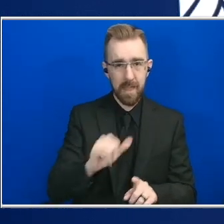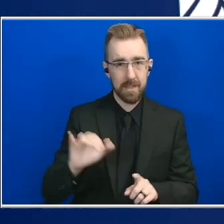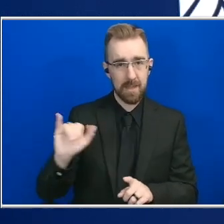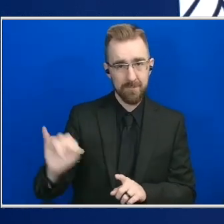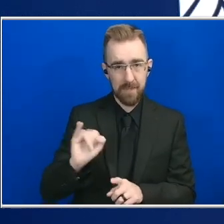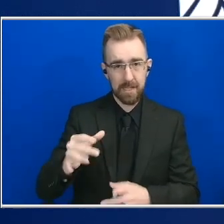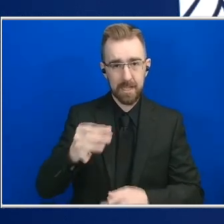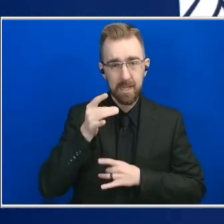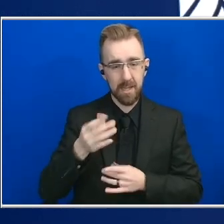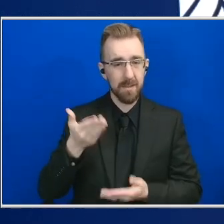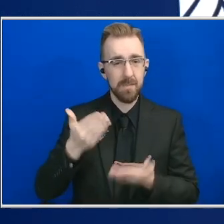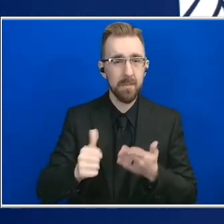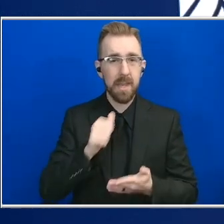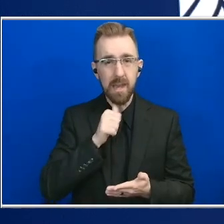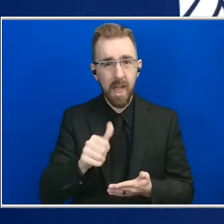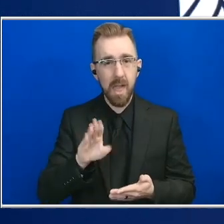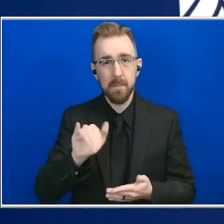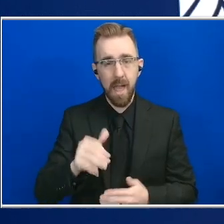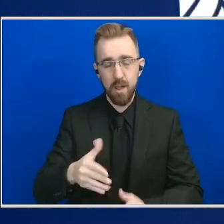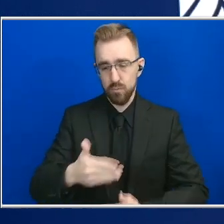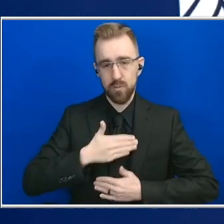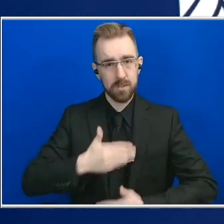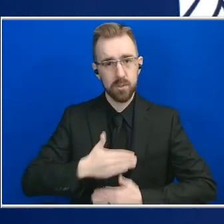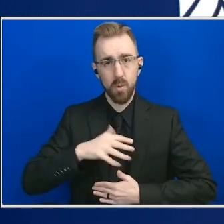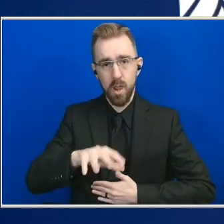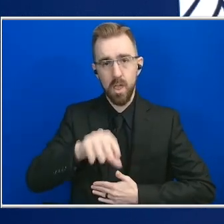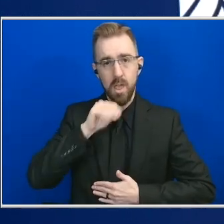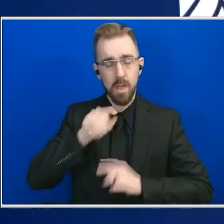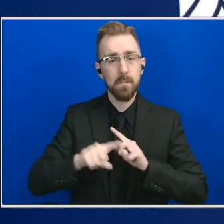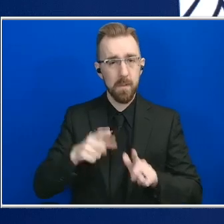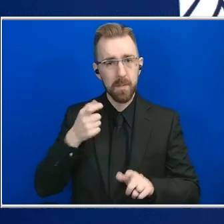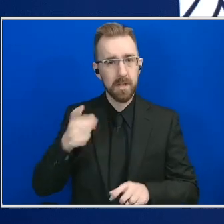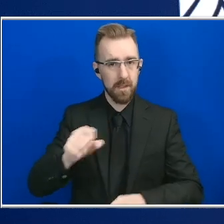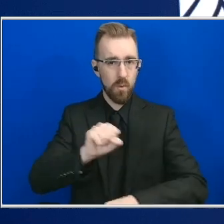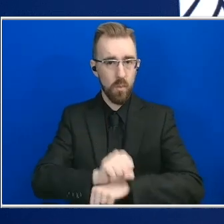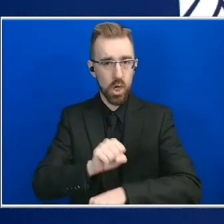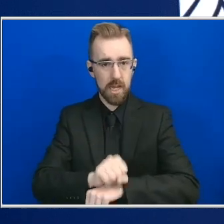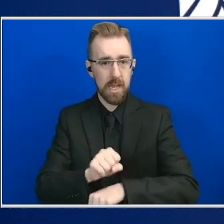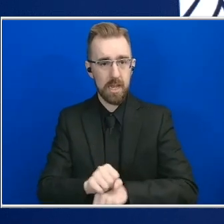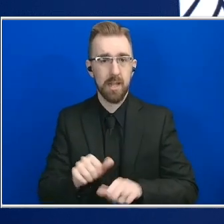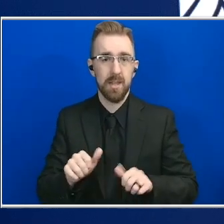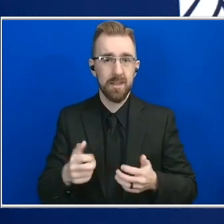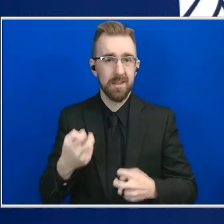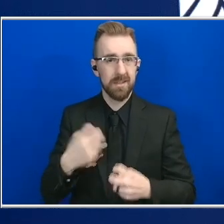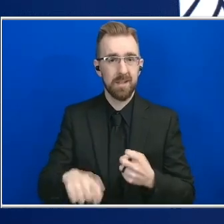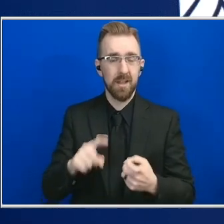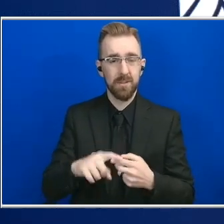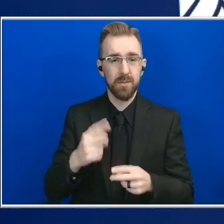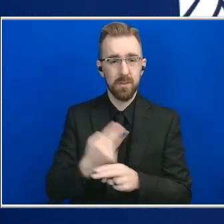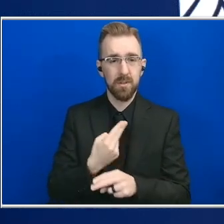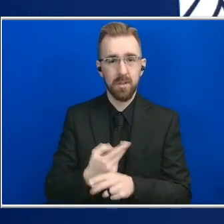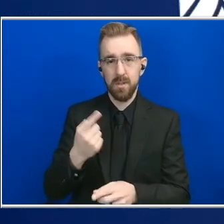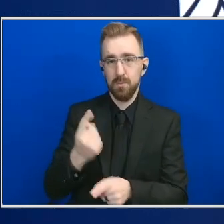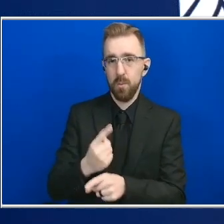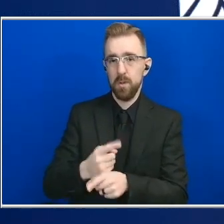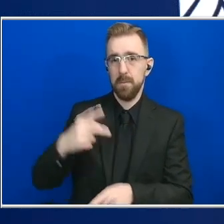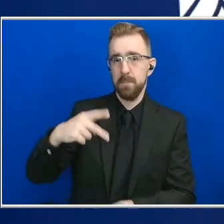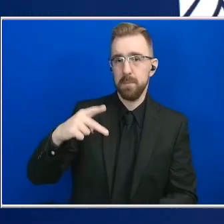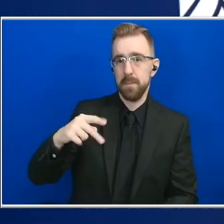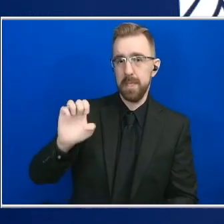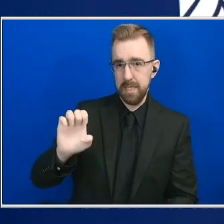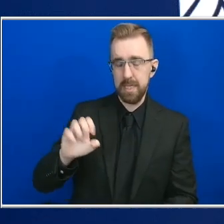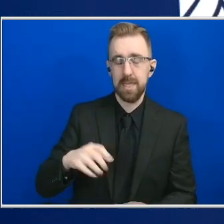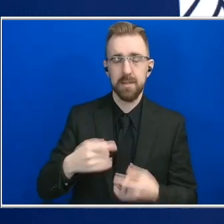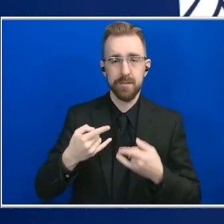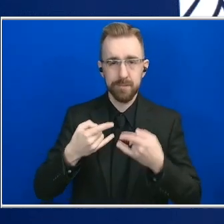have been by respiratory methods, but because they are working. It is very difficult to wear appropriate PPE, especially in those hot